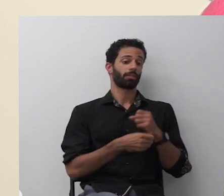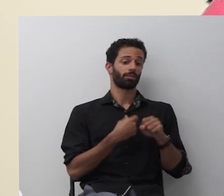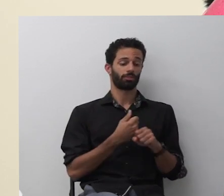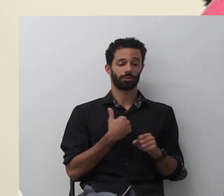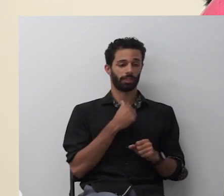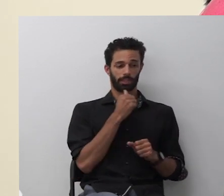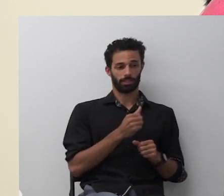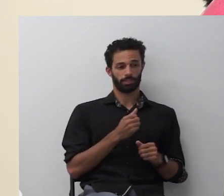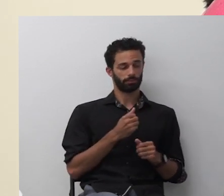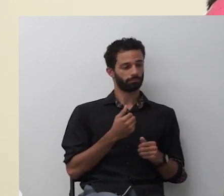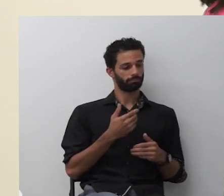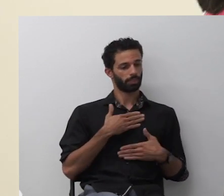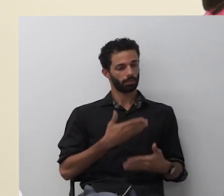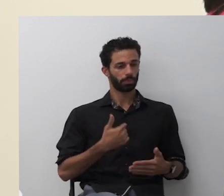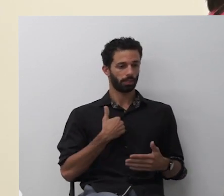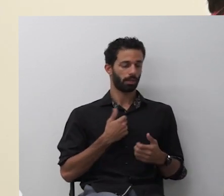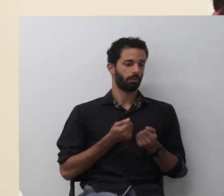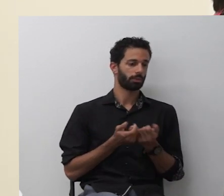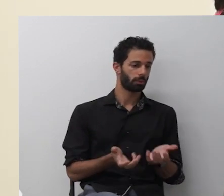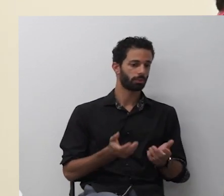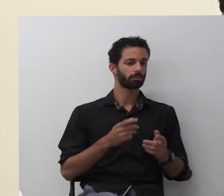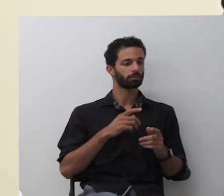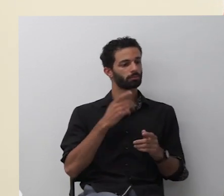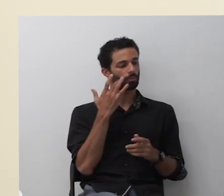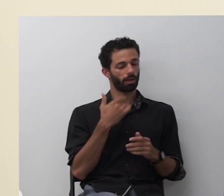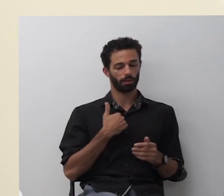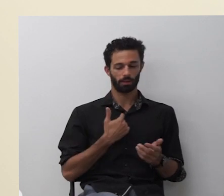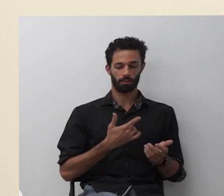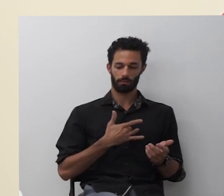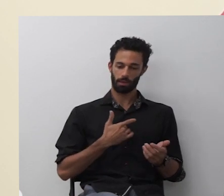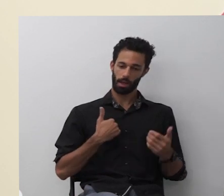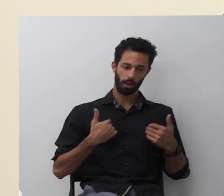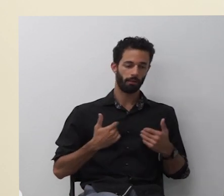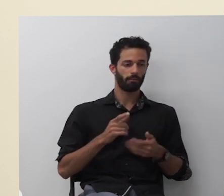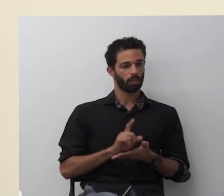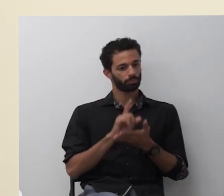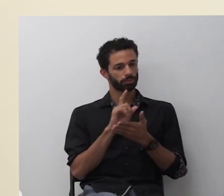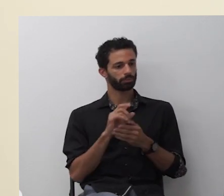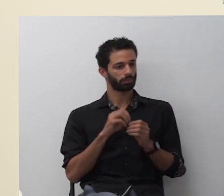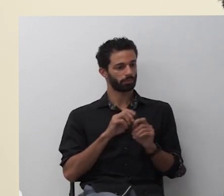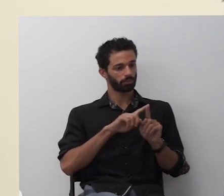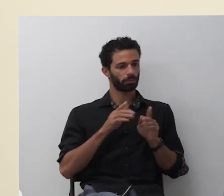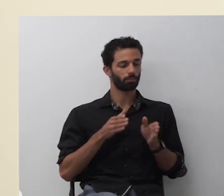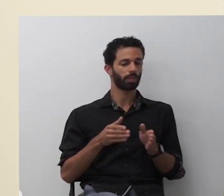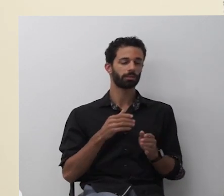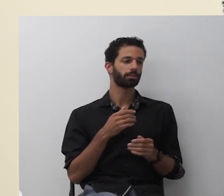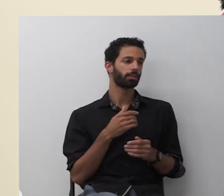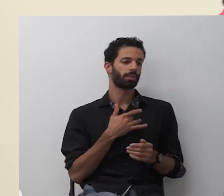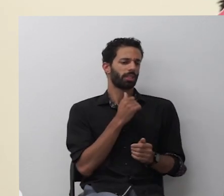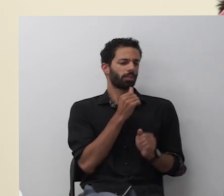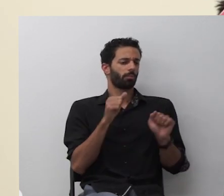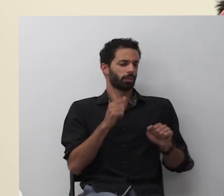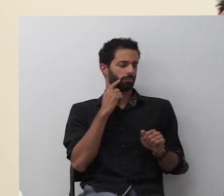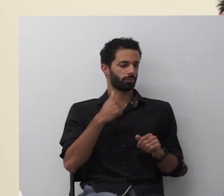through it because I held privilege in many ways, right? And so I felt like it wasn't possible for me